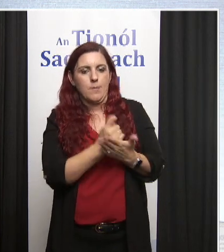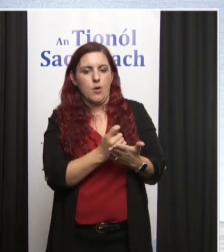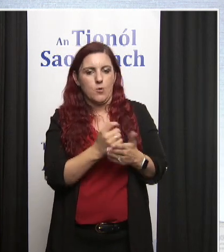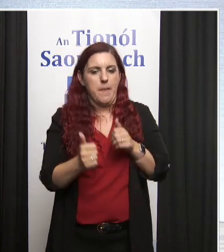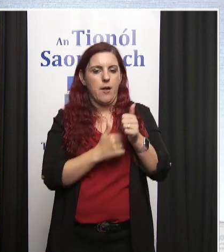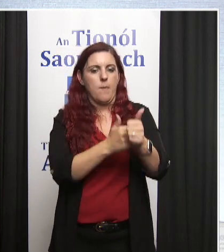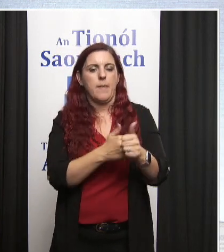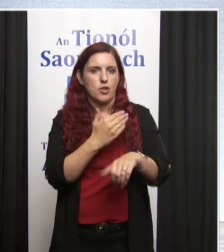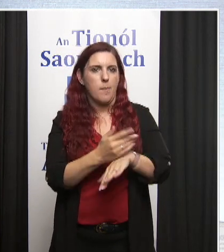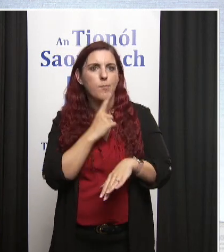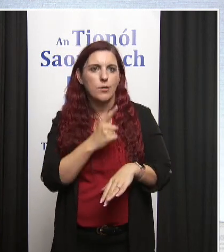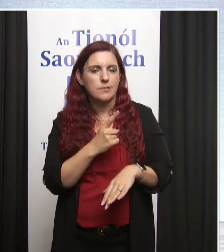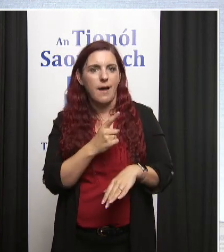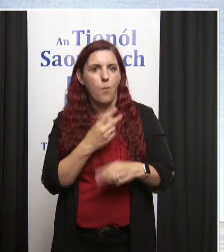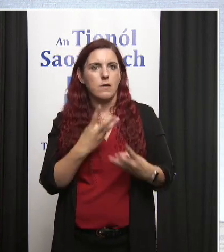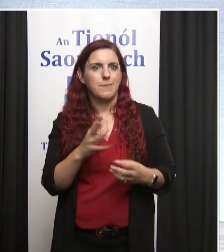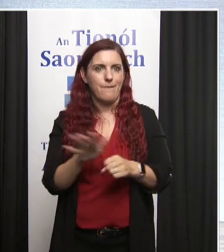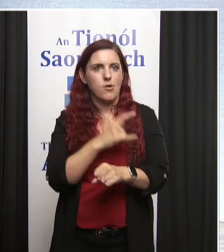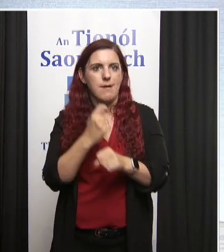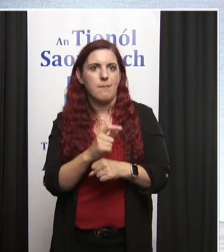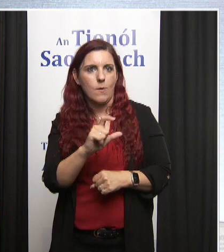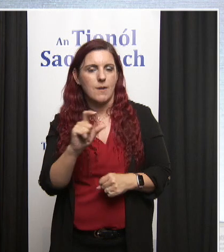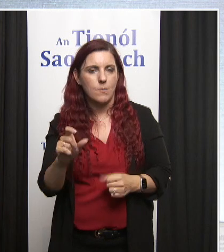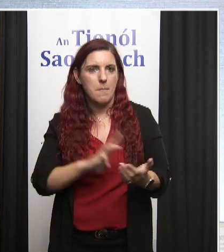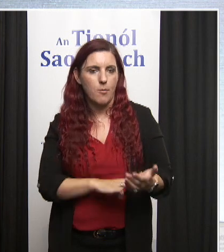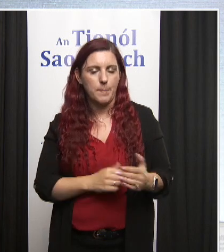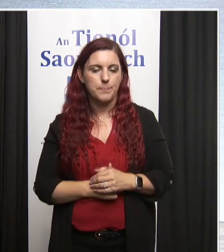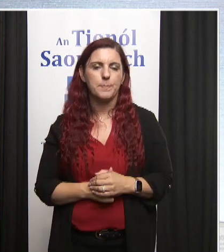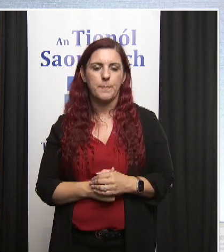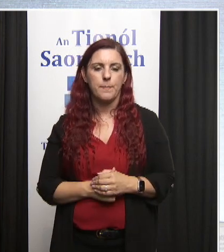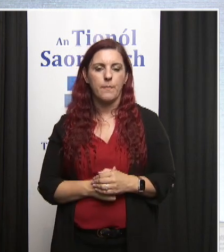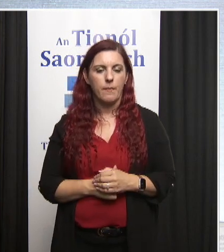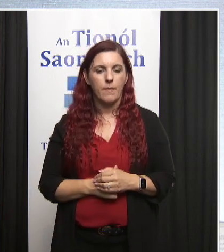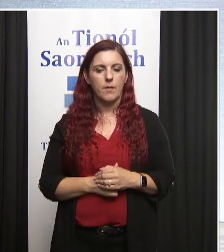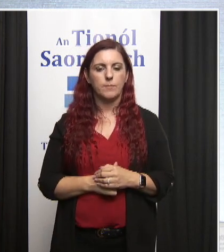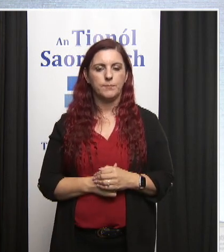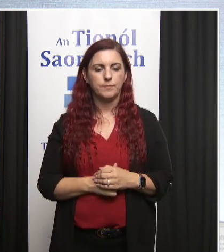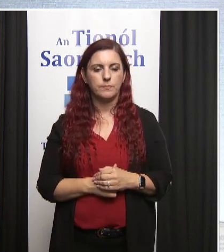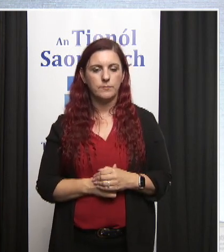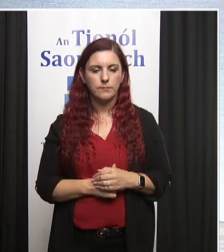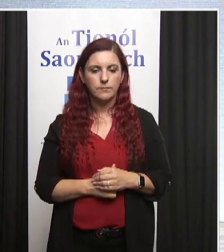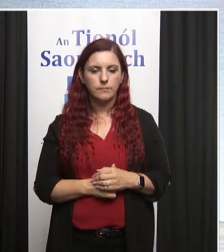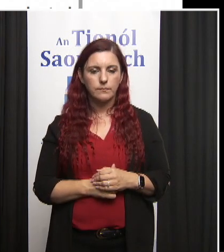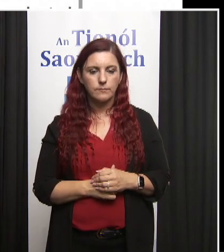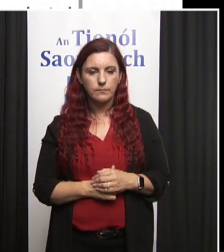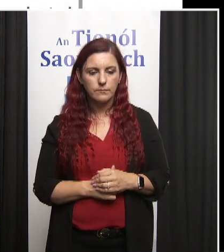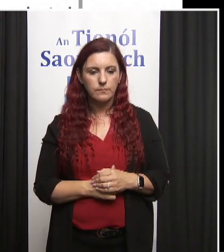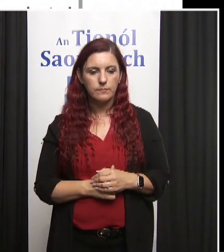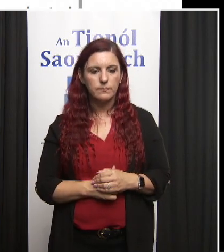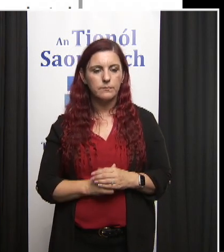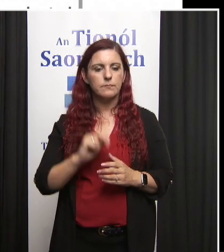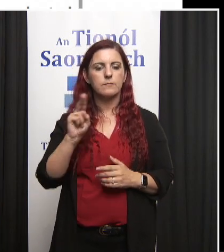to why people might want to have this as a full-time role and the values that would bring to that. And the next question